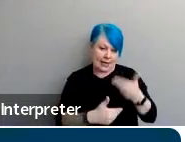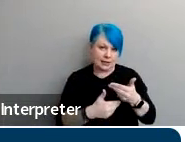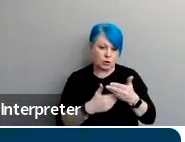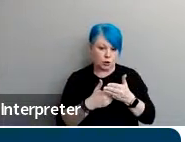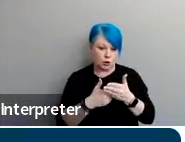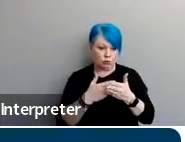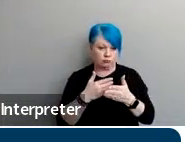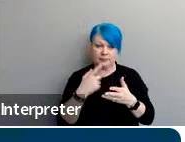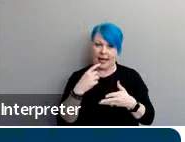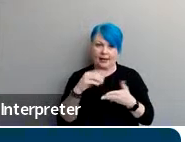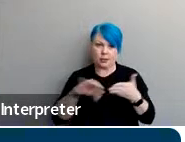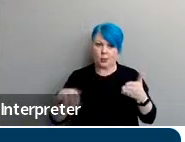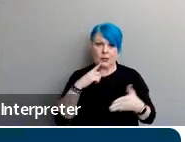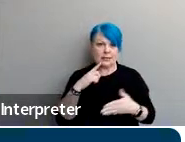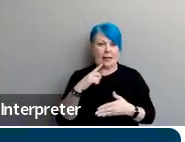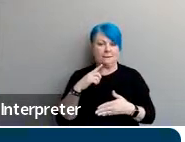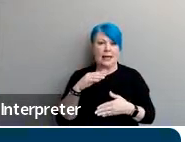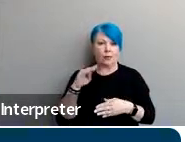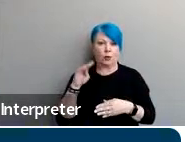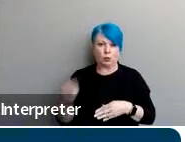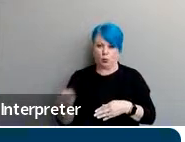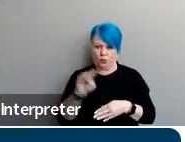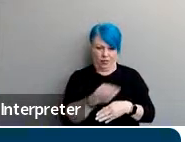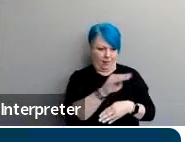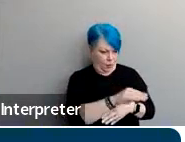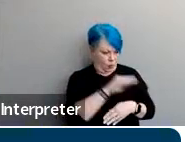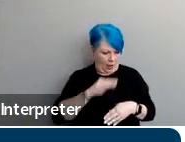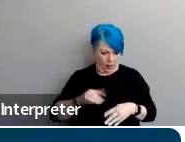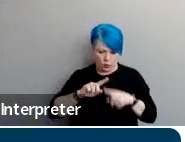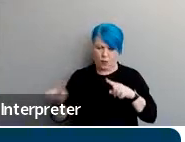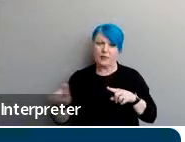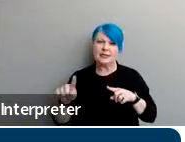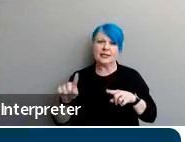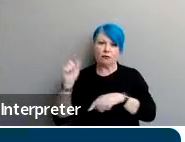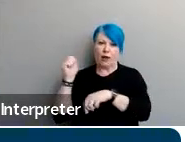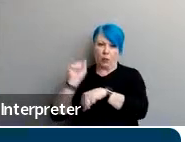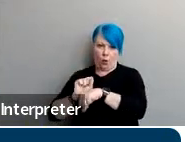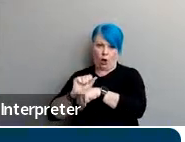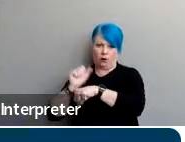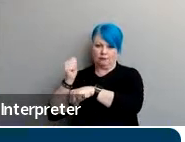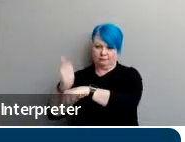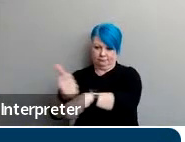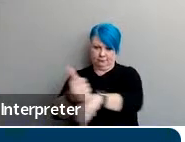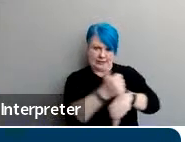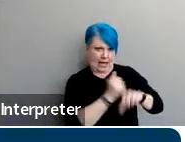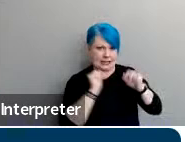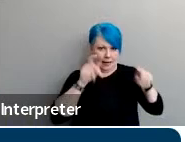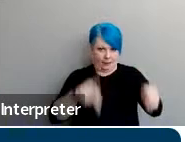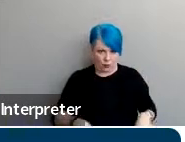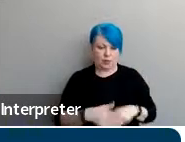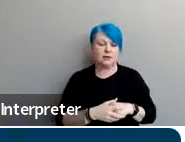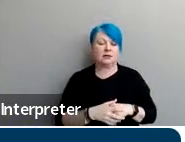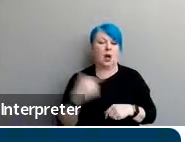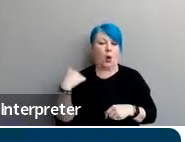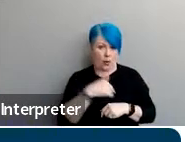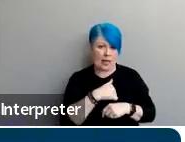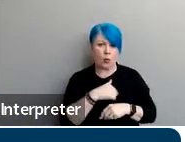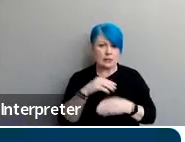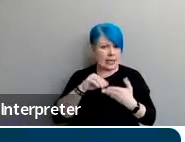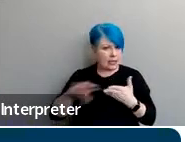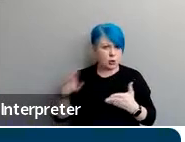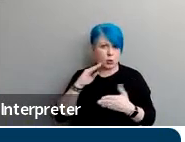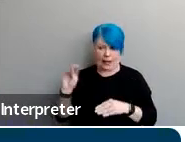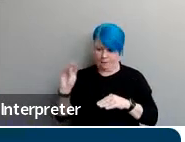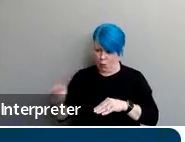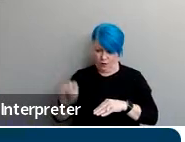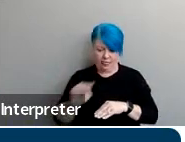students around our sites and among our sites because we know more experience is better. And so we will move students throughout. Our goal is always